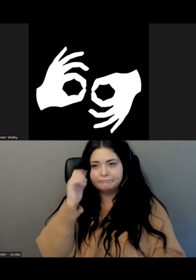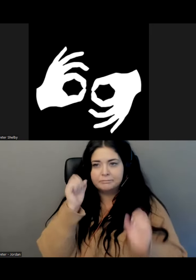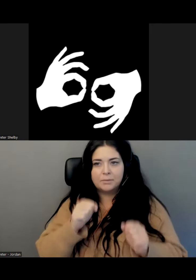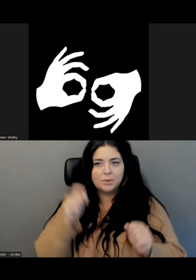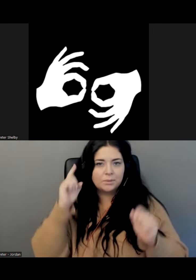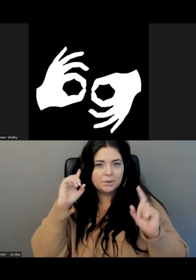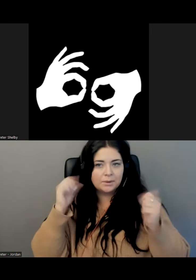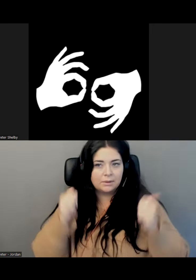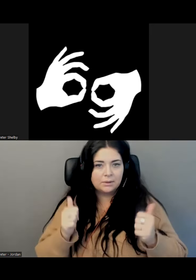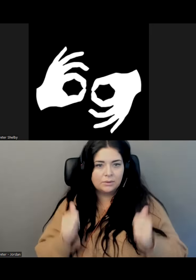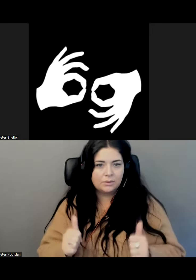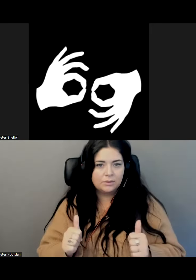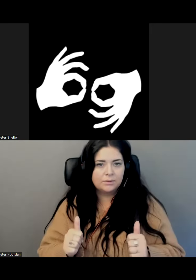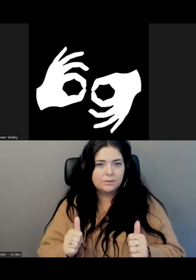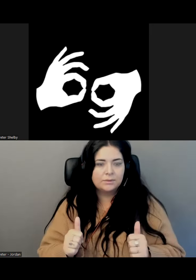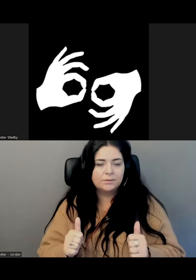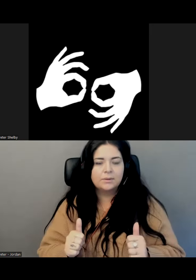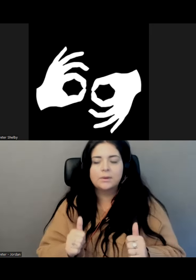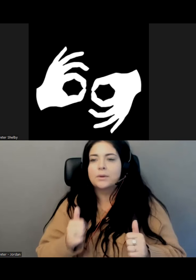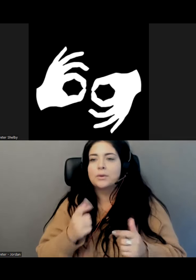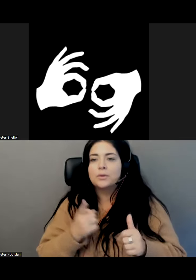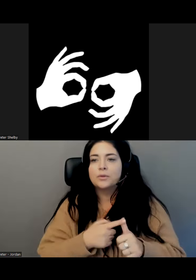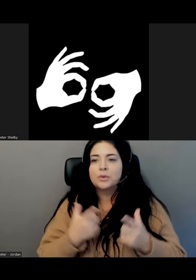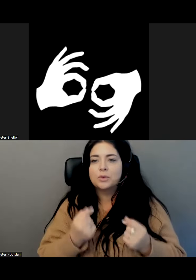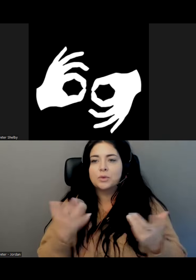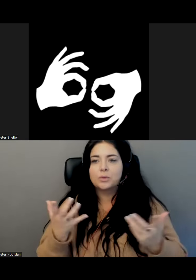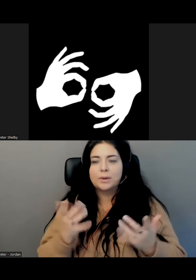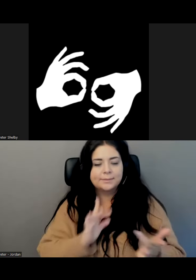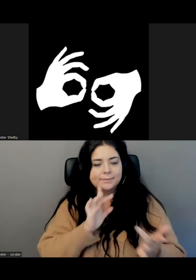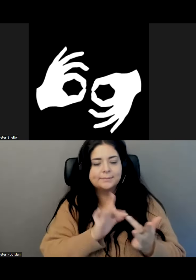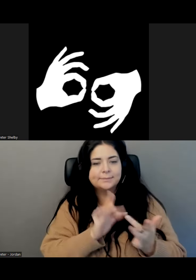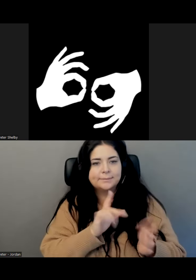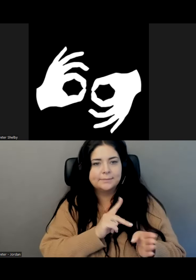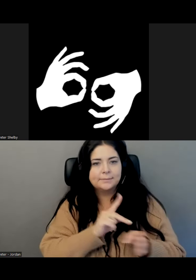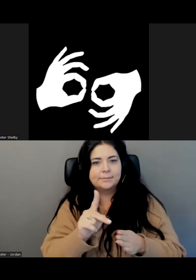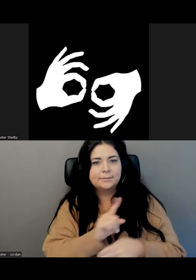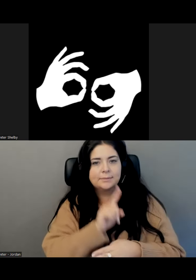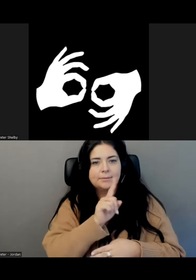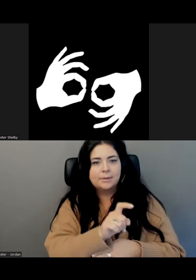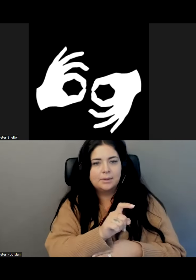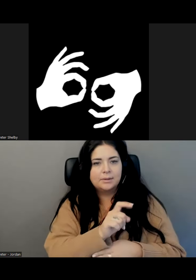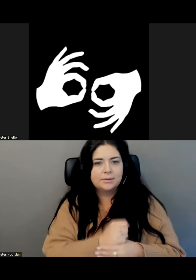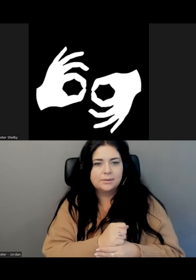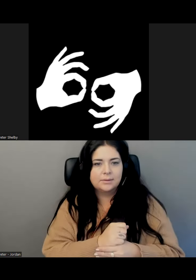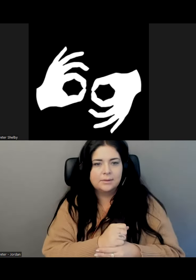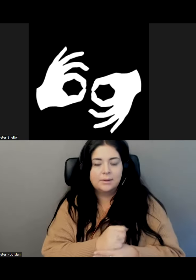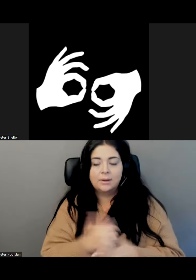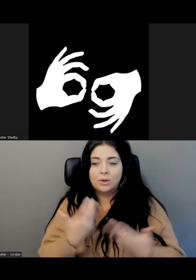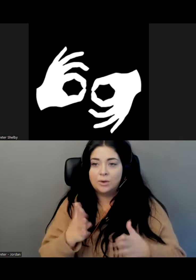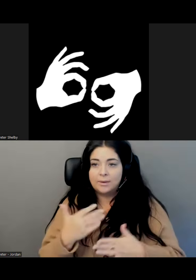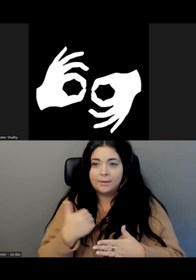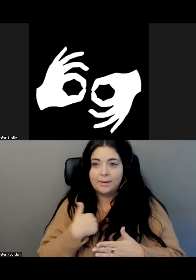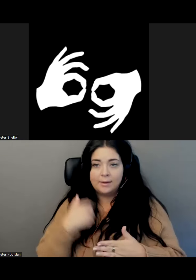have a hearing loss, that is a medical issue, and it's something that you should